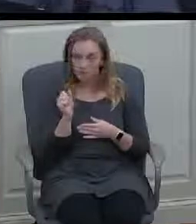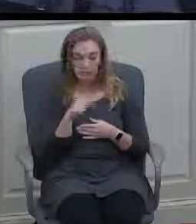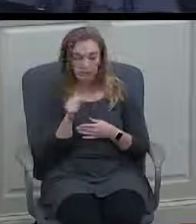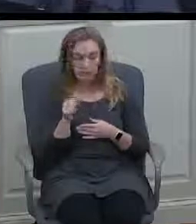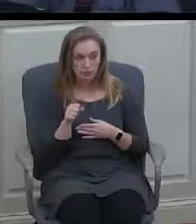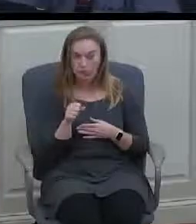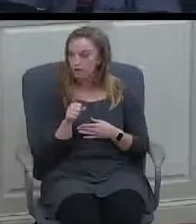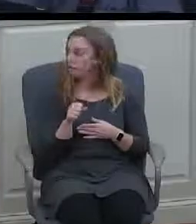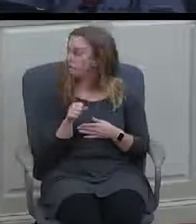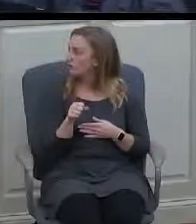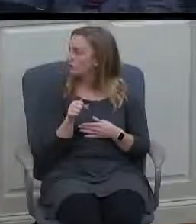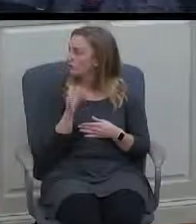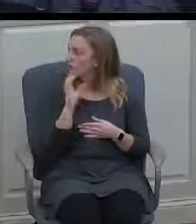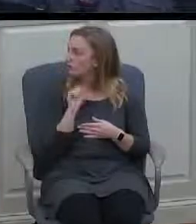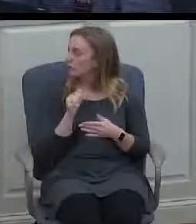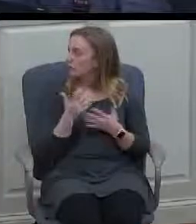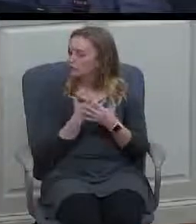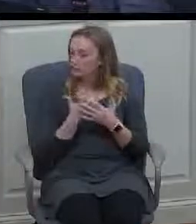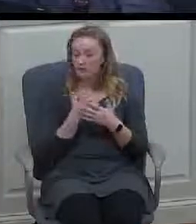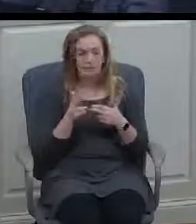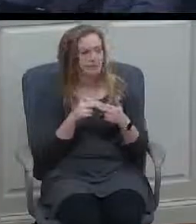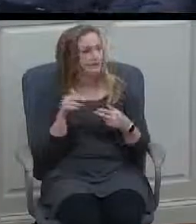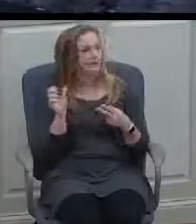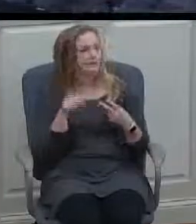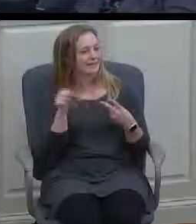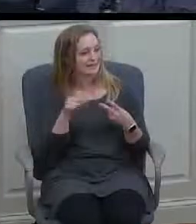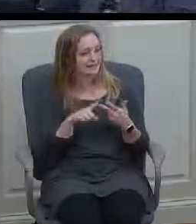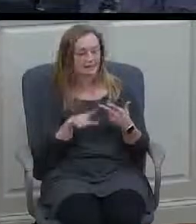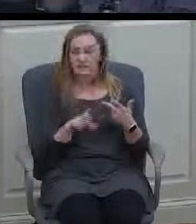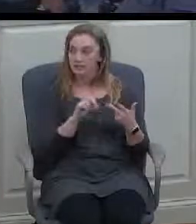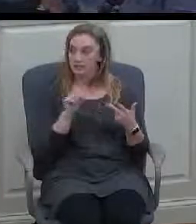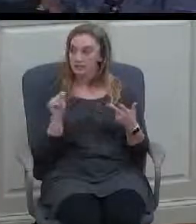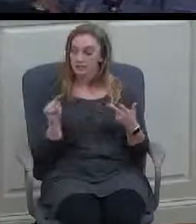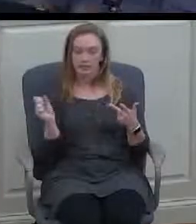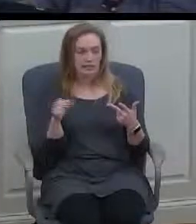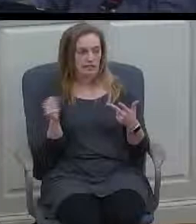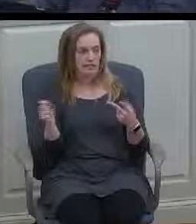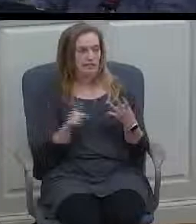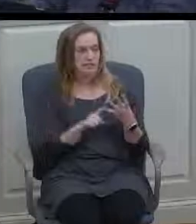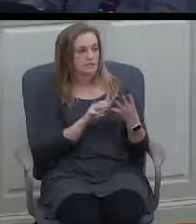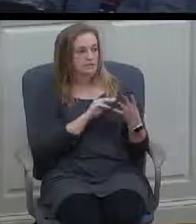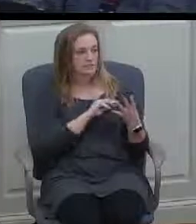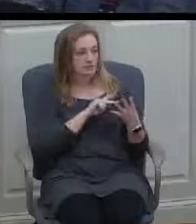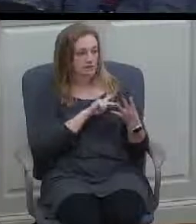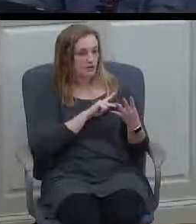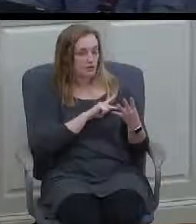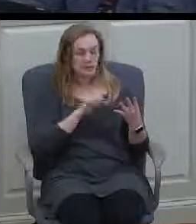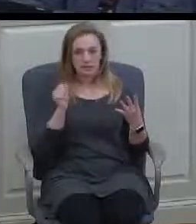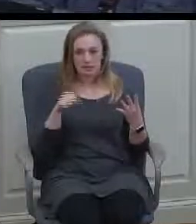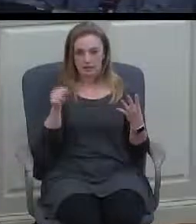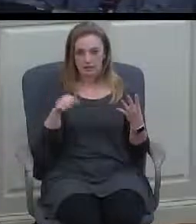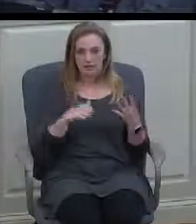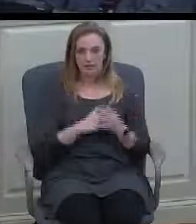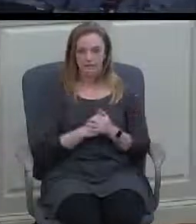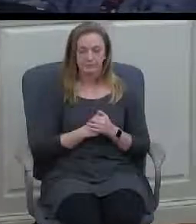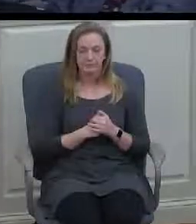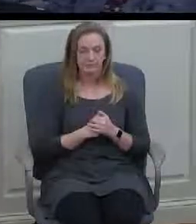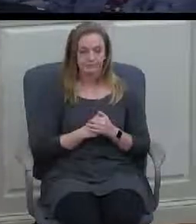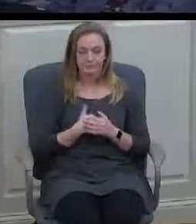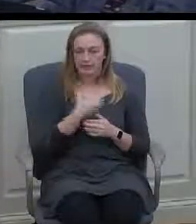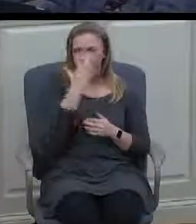Little gray building? Yeah. okay. Yeah. Yes, ma'am. Commissioner Terry, Yes. Mayor Paris. Yes. Yep.